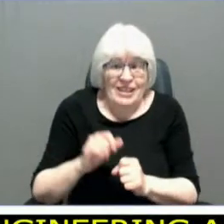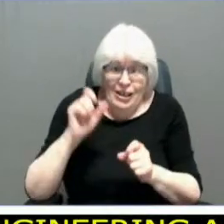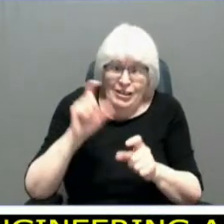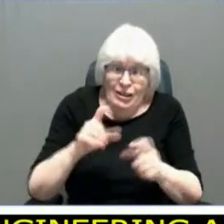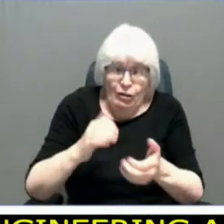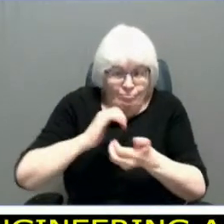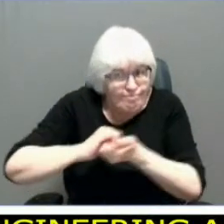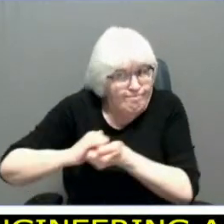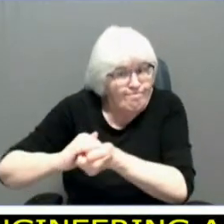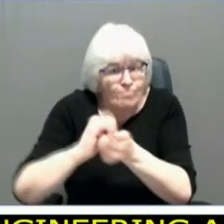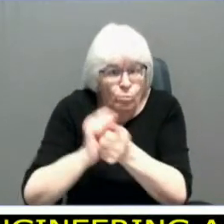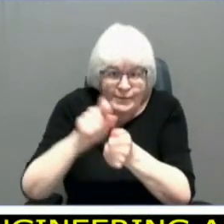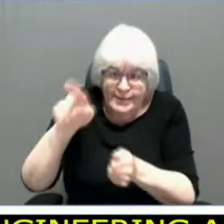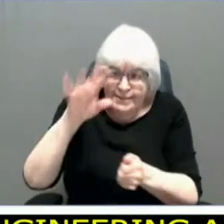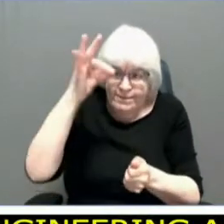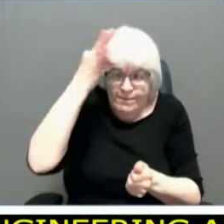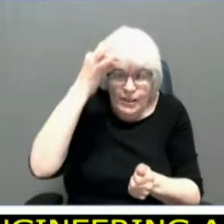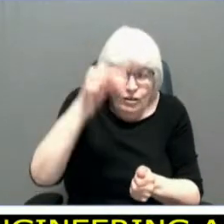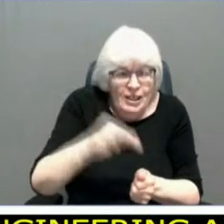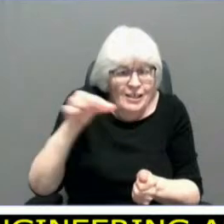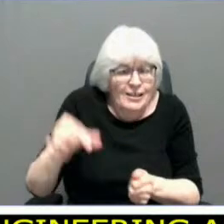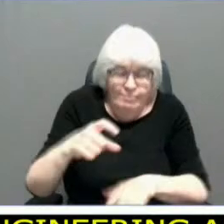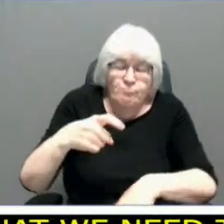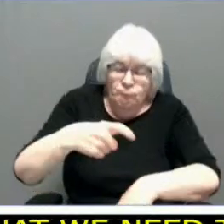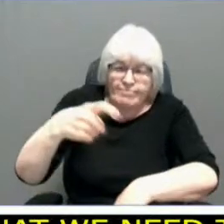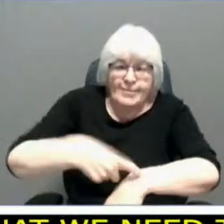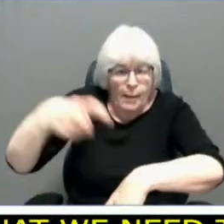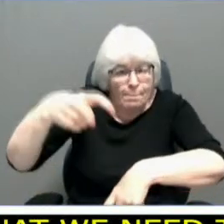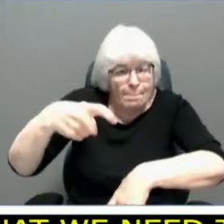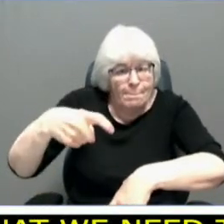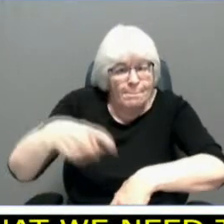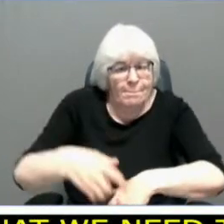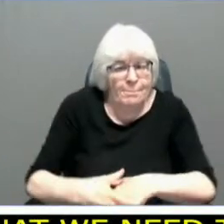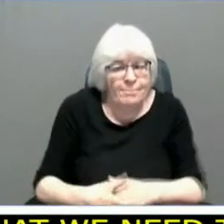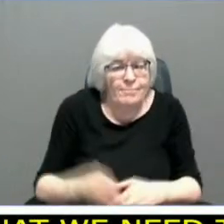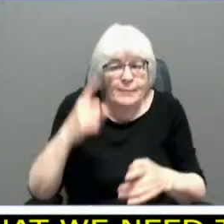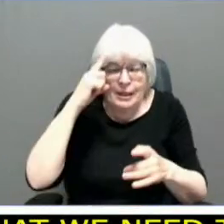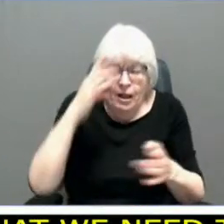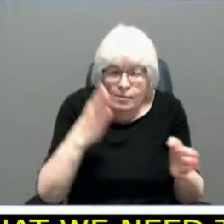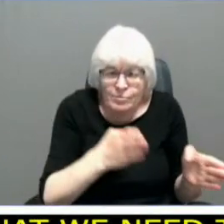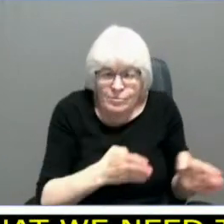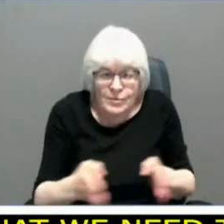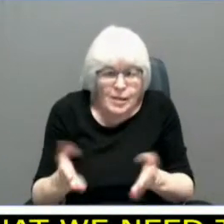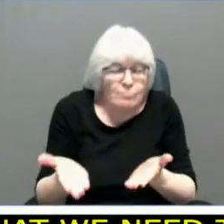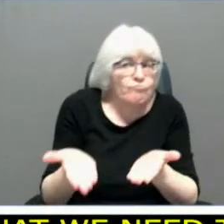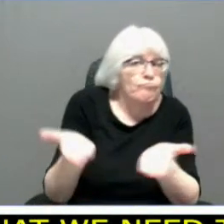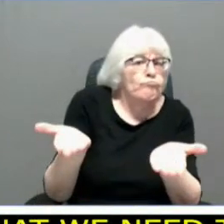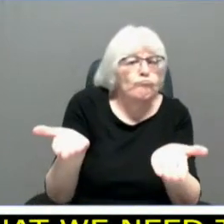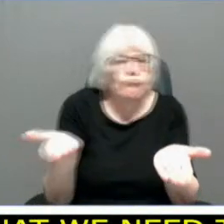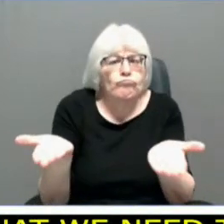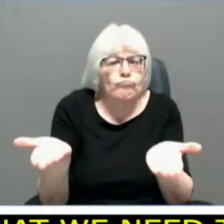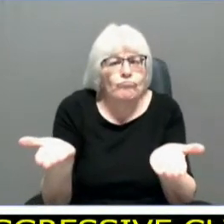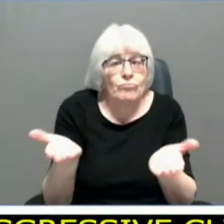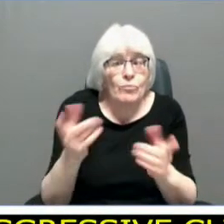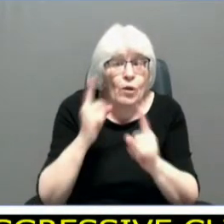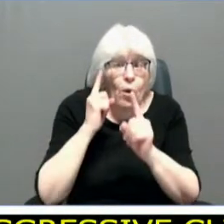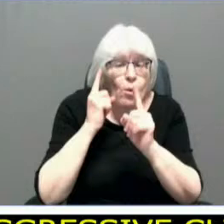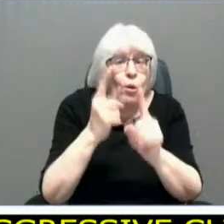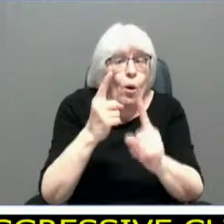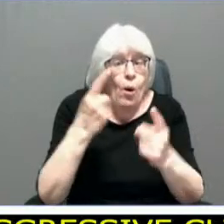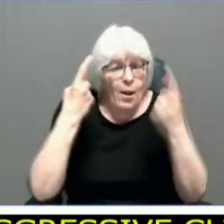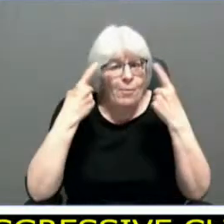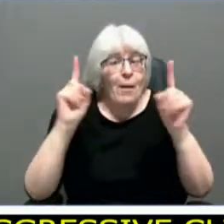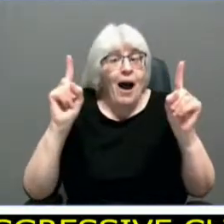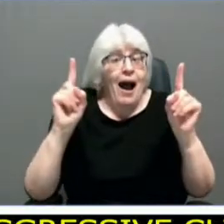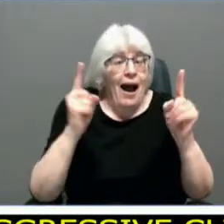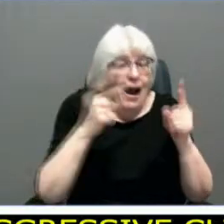to really to come with a more formulated plan that allows us to achieve those goals. And if those goals are aspirational and not achievable,